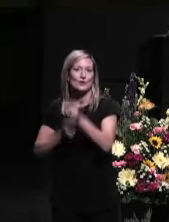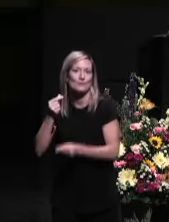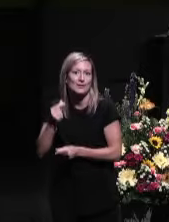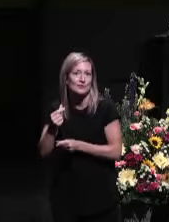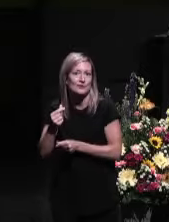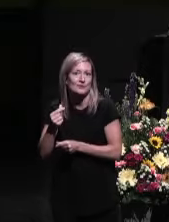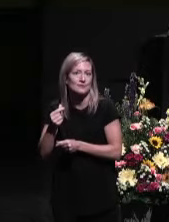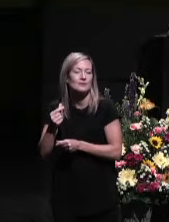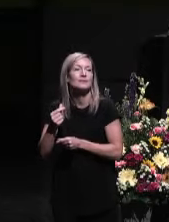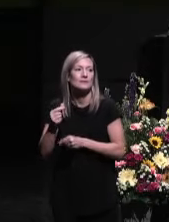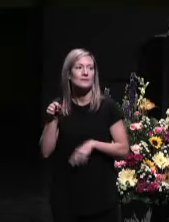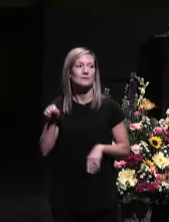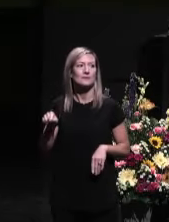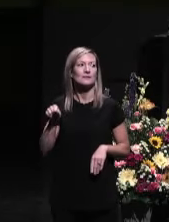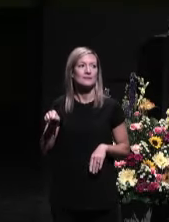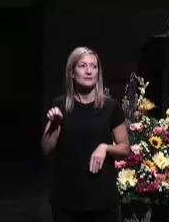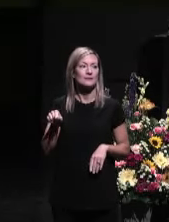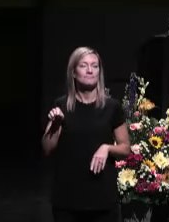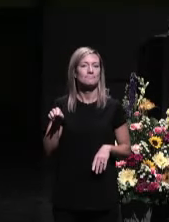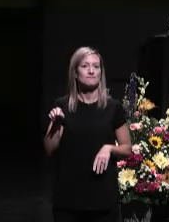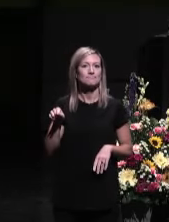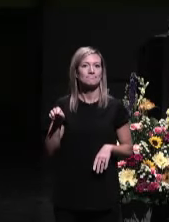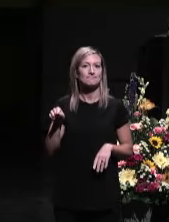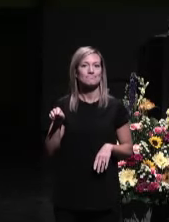up that we're